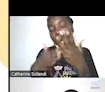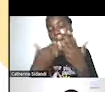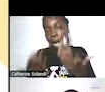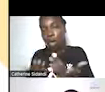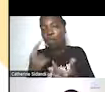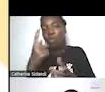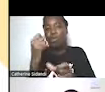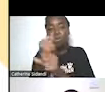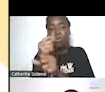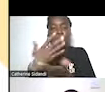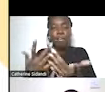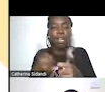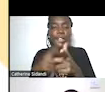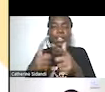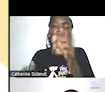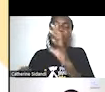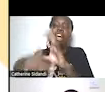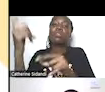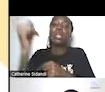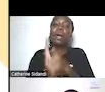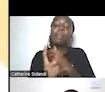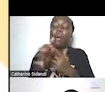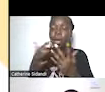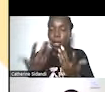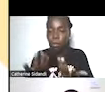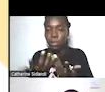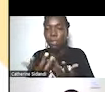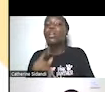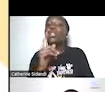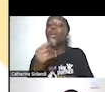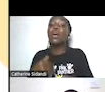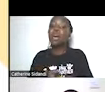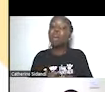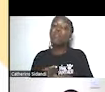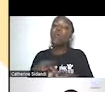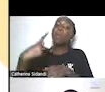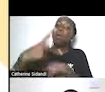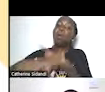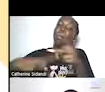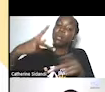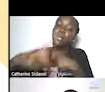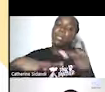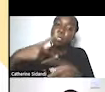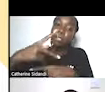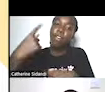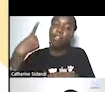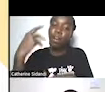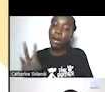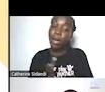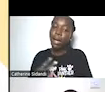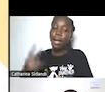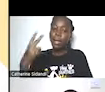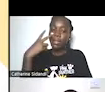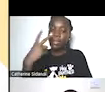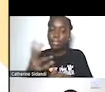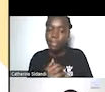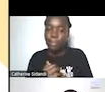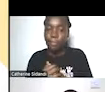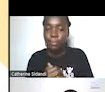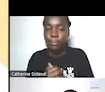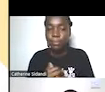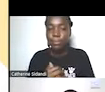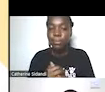the outcome? So that's the analytical process for us to see the analytical, the business